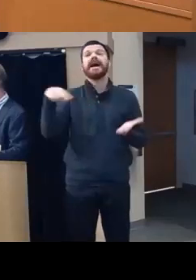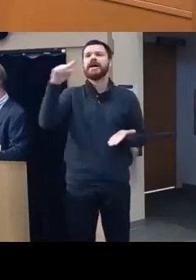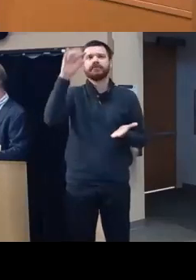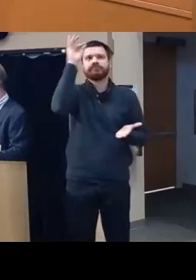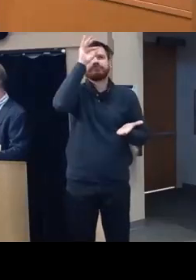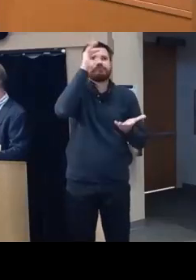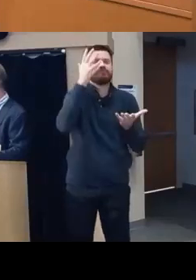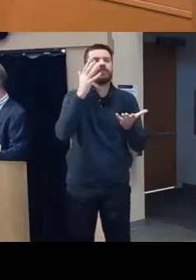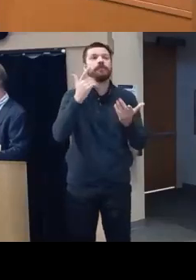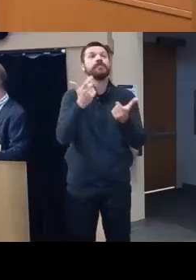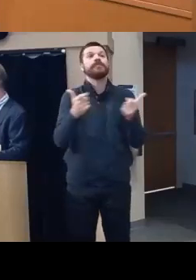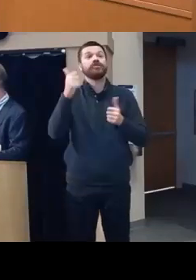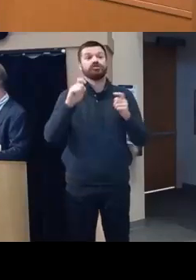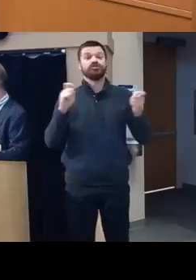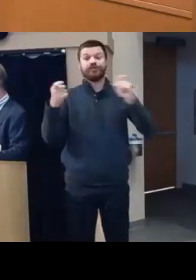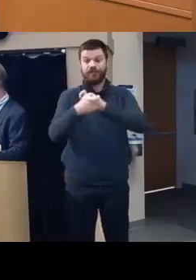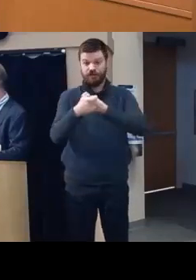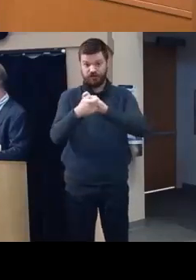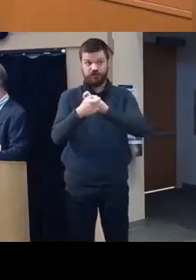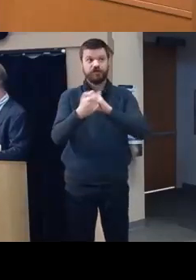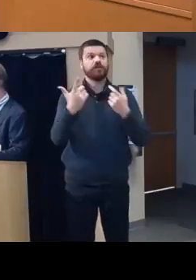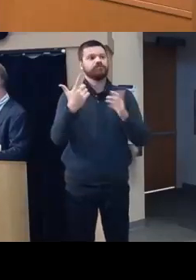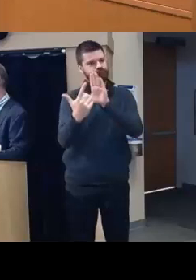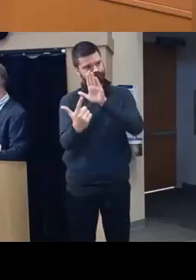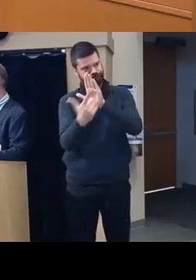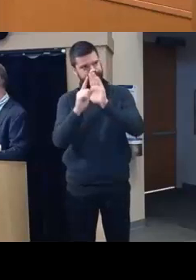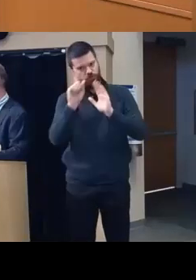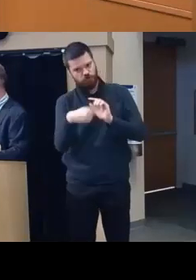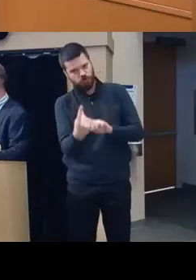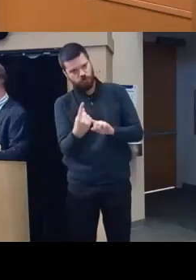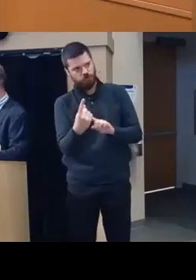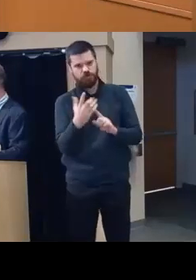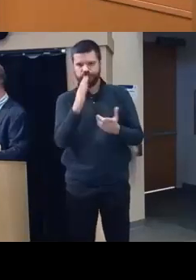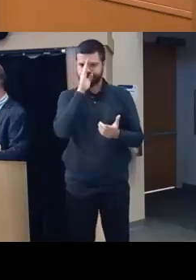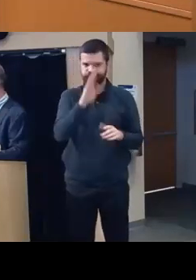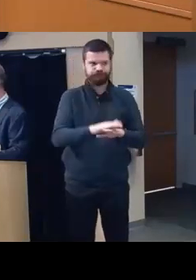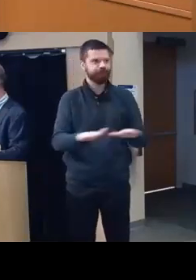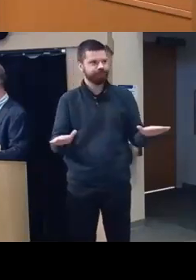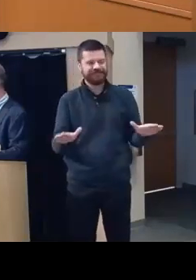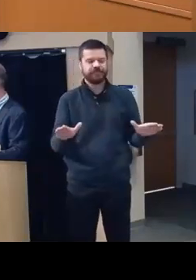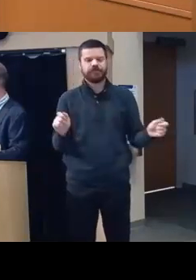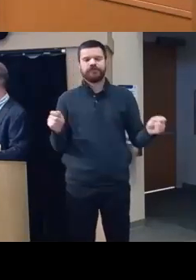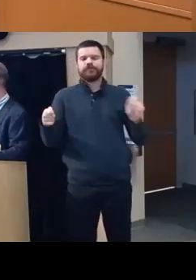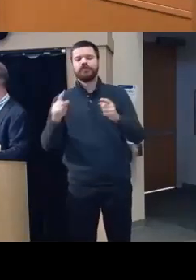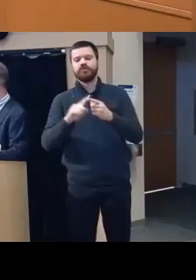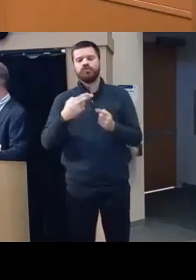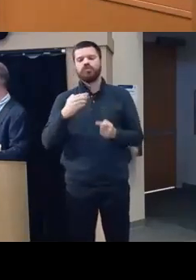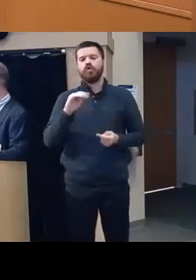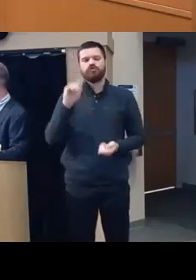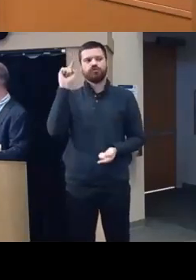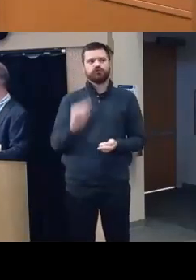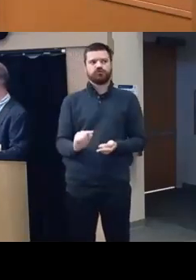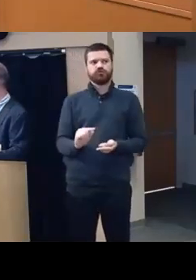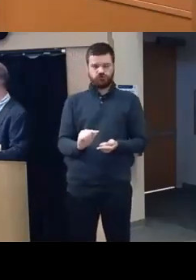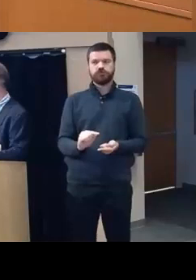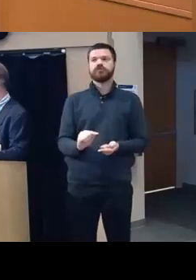aware, the biggest change is moving from an abstinence-only model, so to speak, to a harm reduction model where